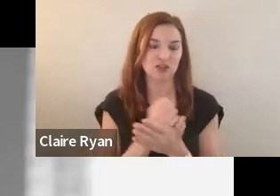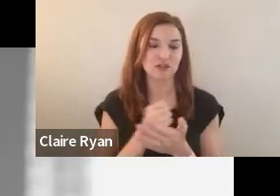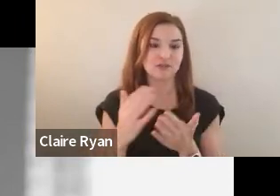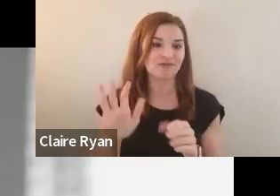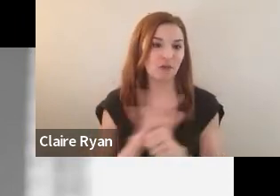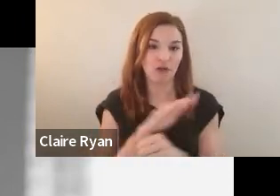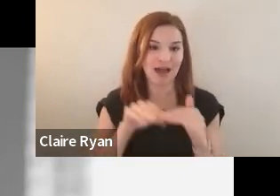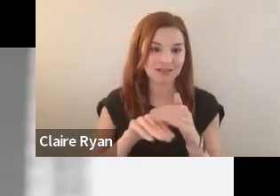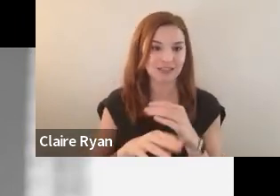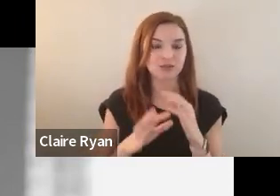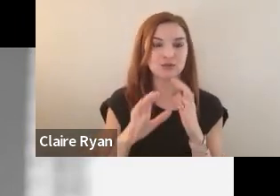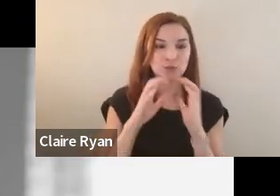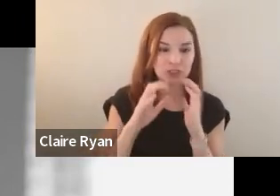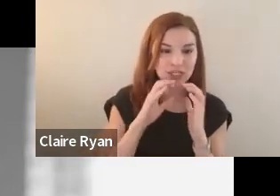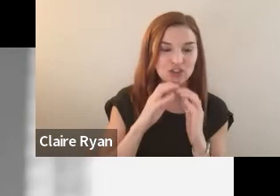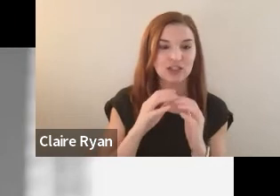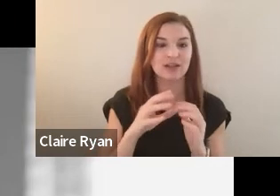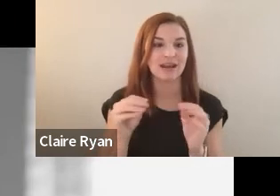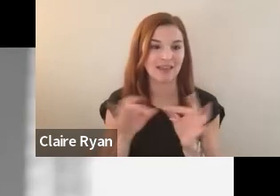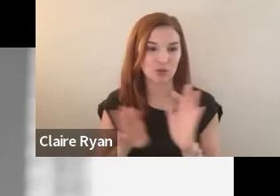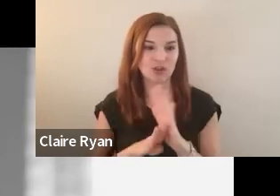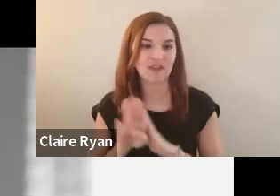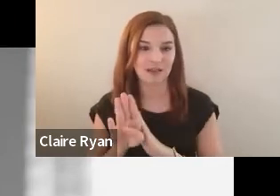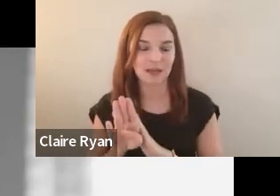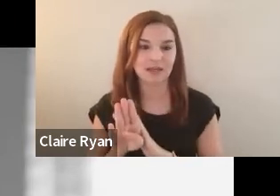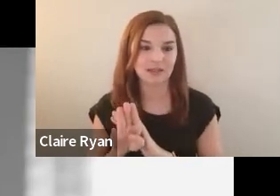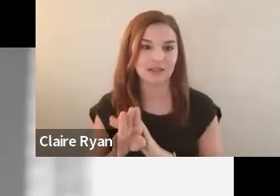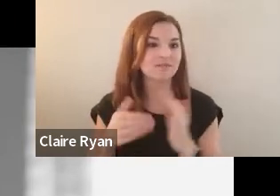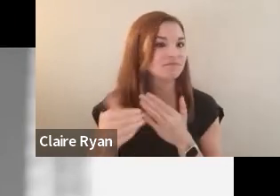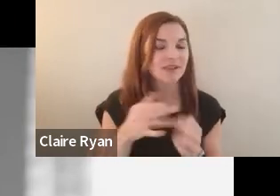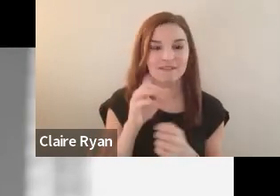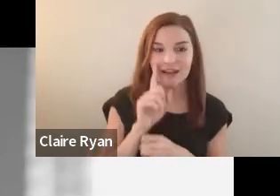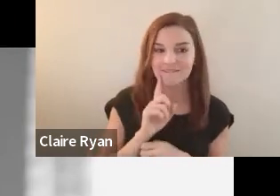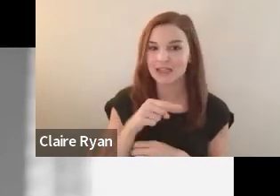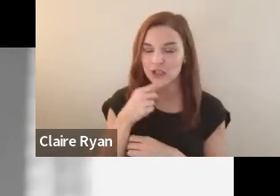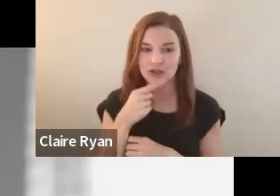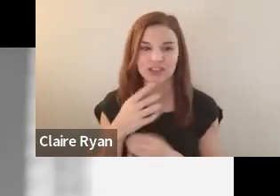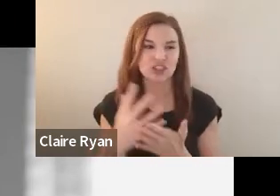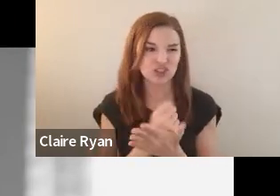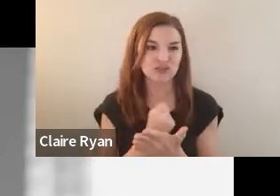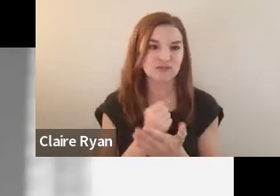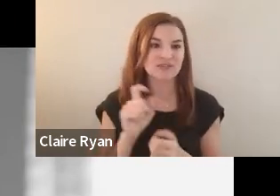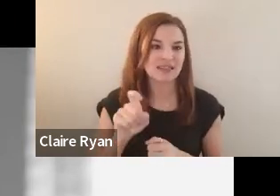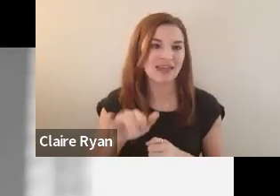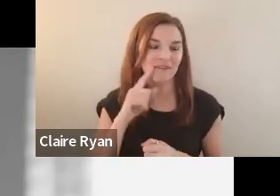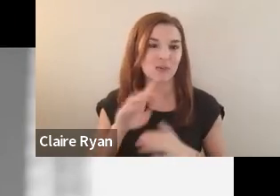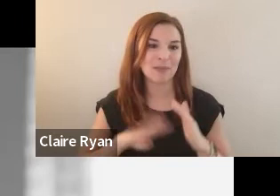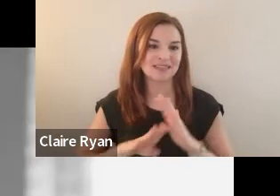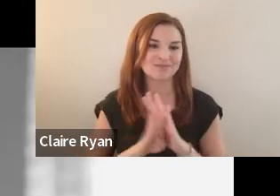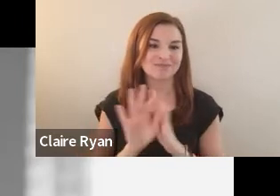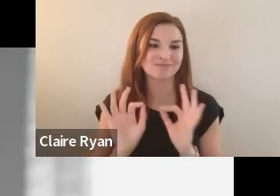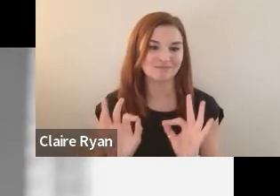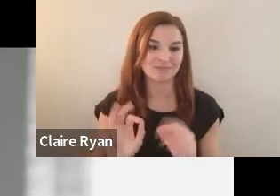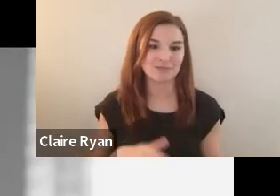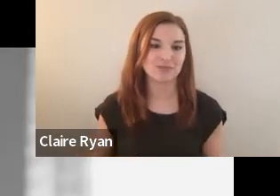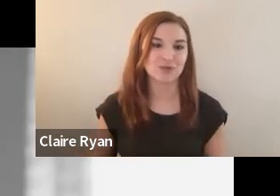harmful assumptions, is the fact that each child deserves full language and communication access for healthy